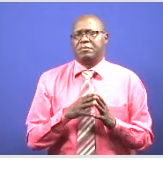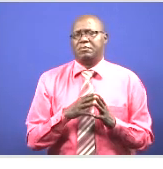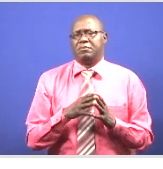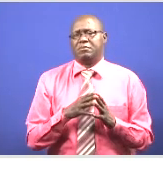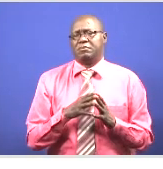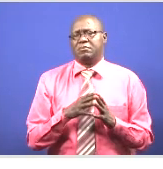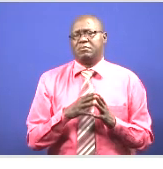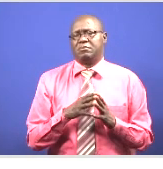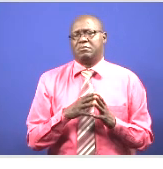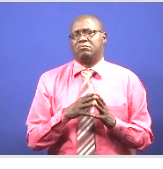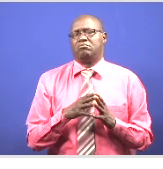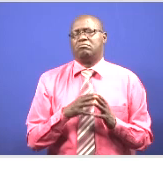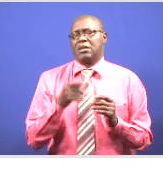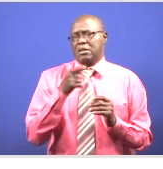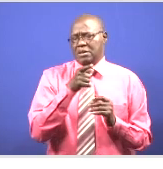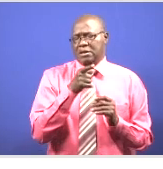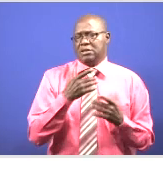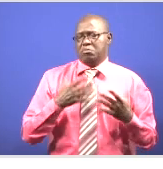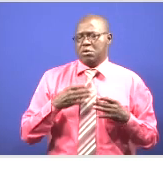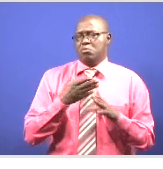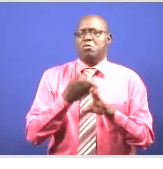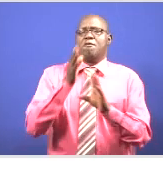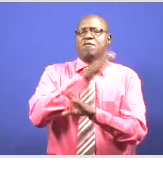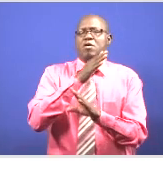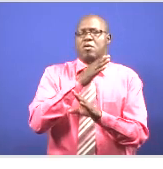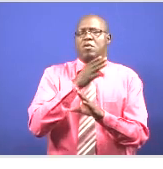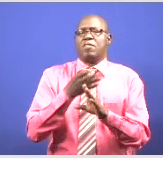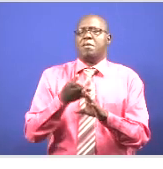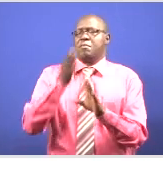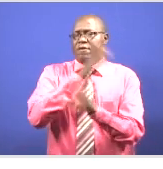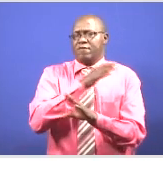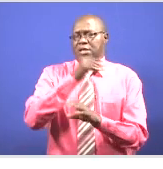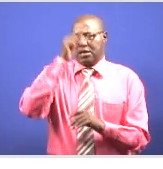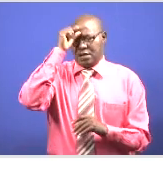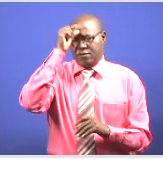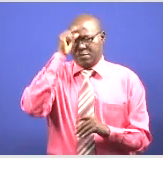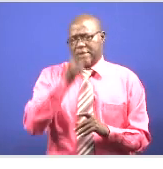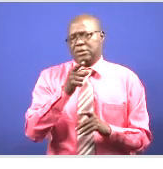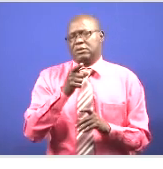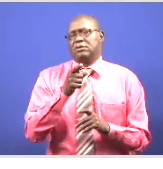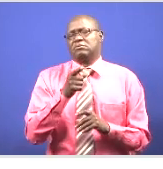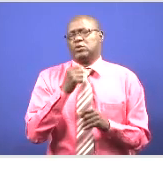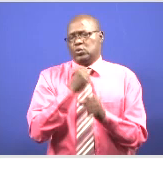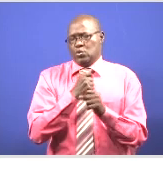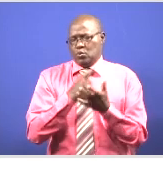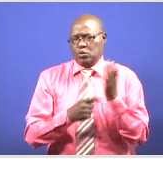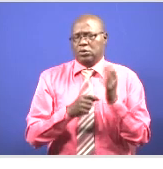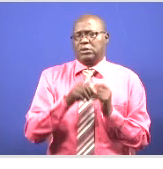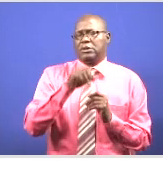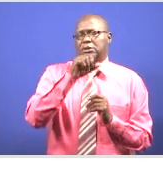what these guys were doing in the previous regime, you cannot subsidize. You